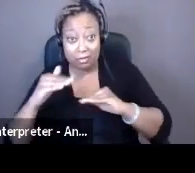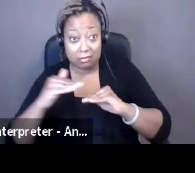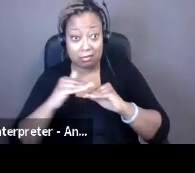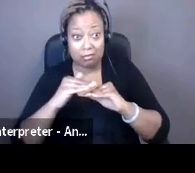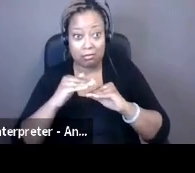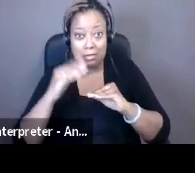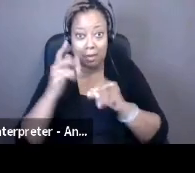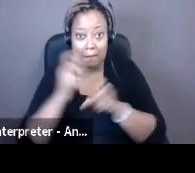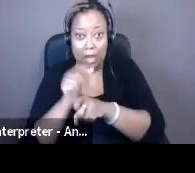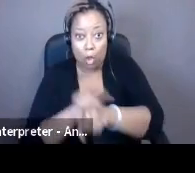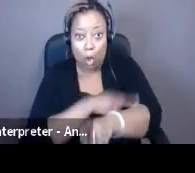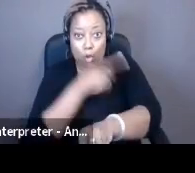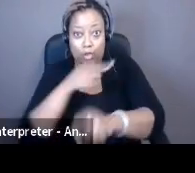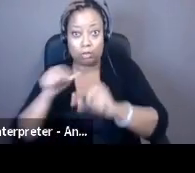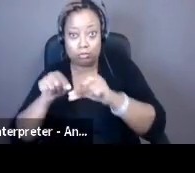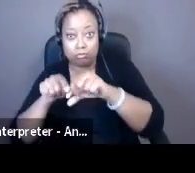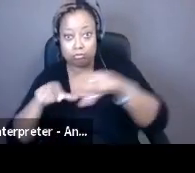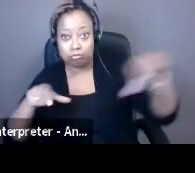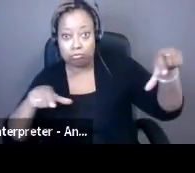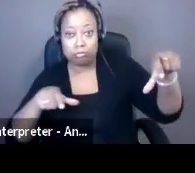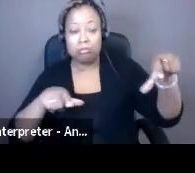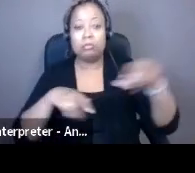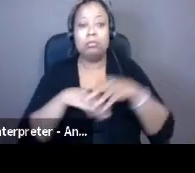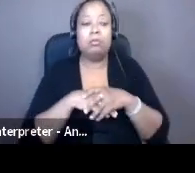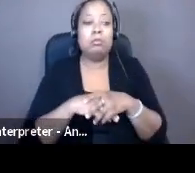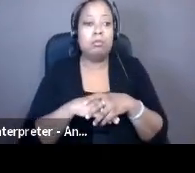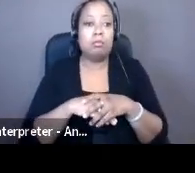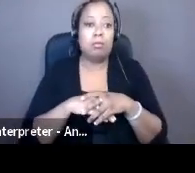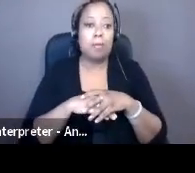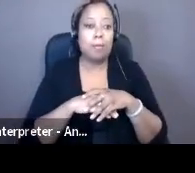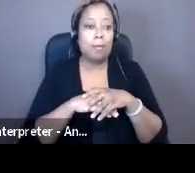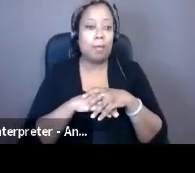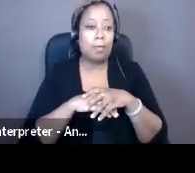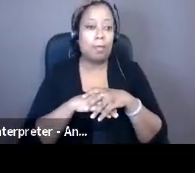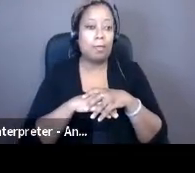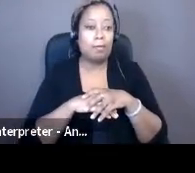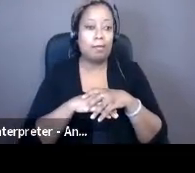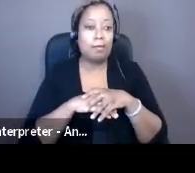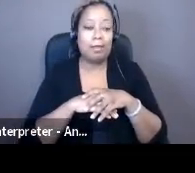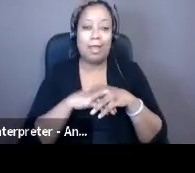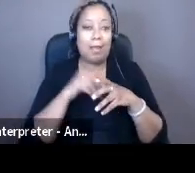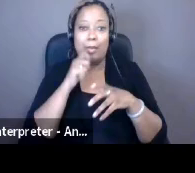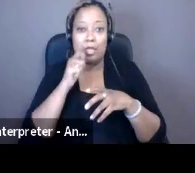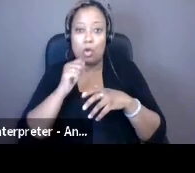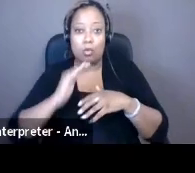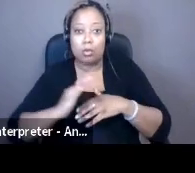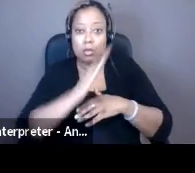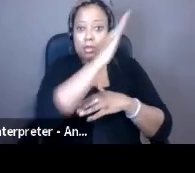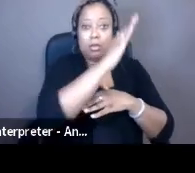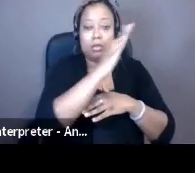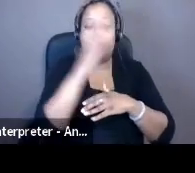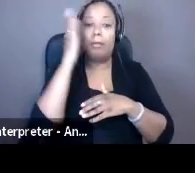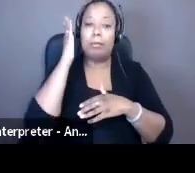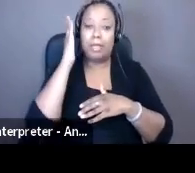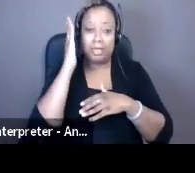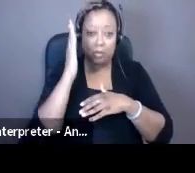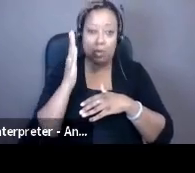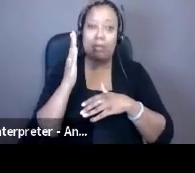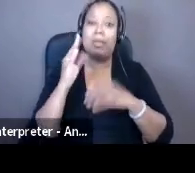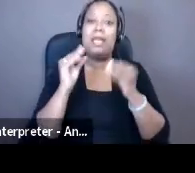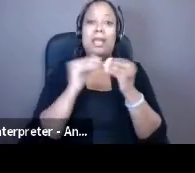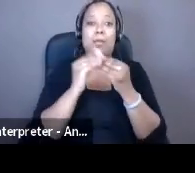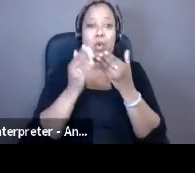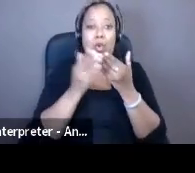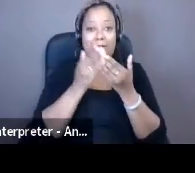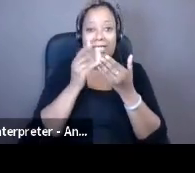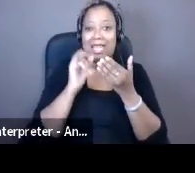go up a foot or 14 or 16 inches. But don't make it as steep because it'll make it easier for you to, if